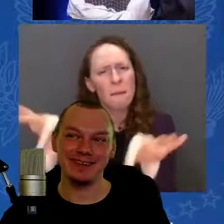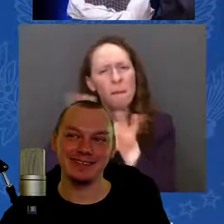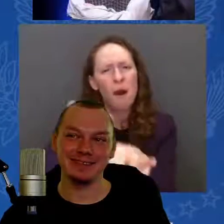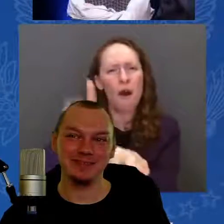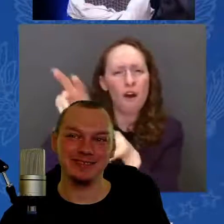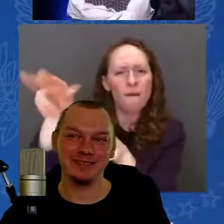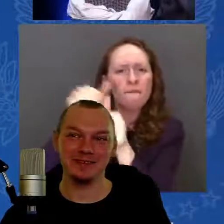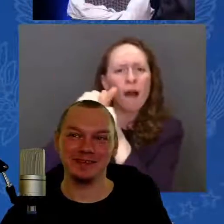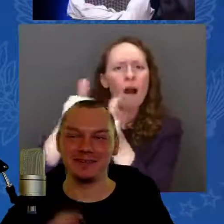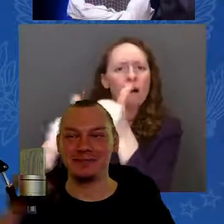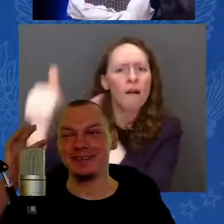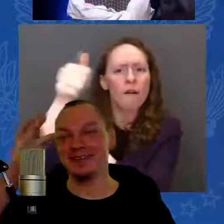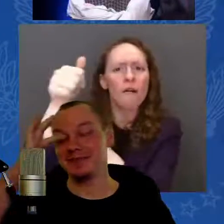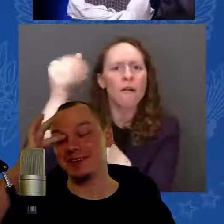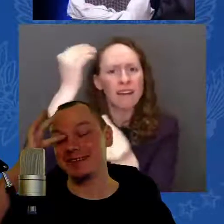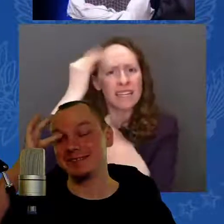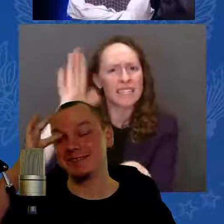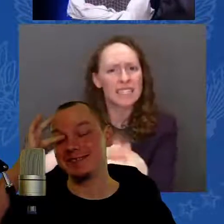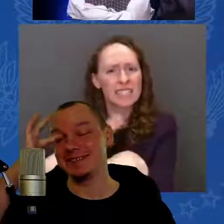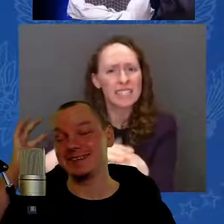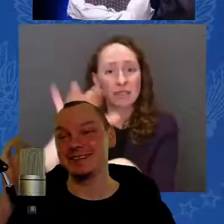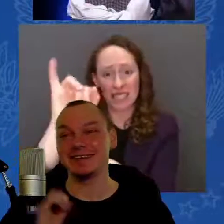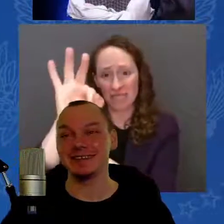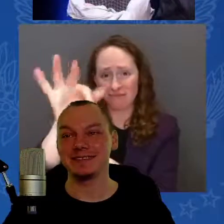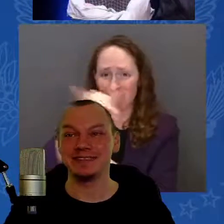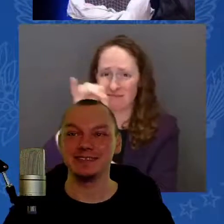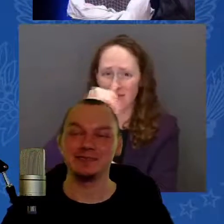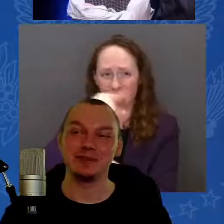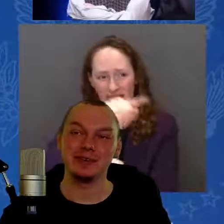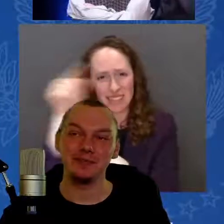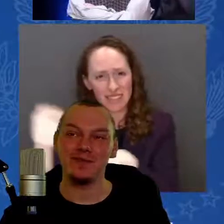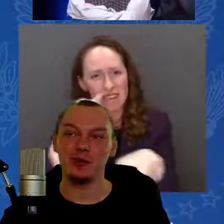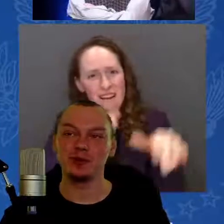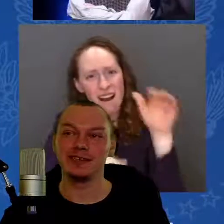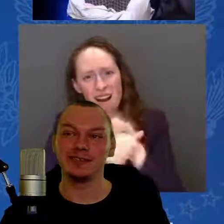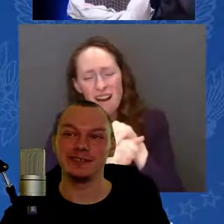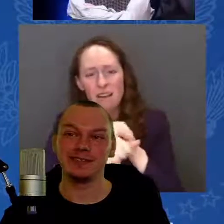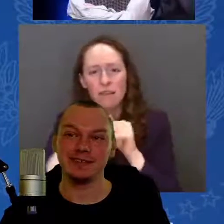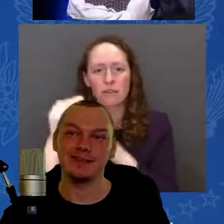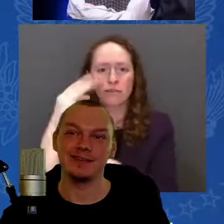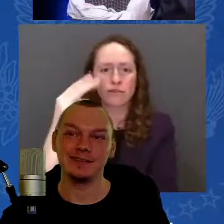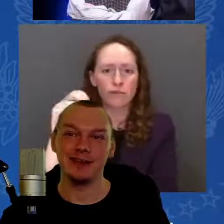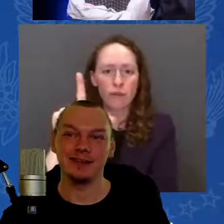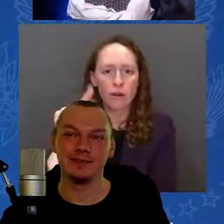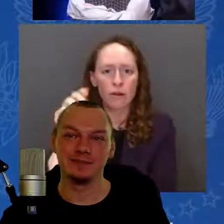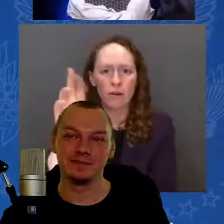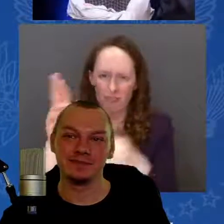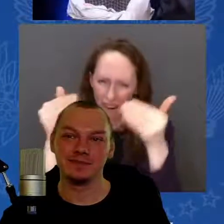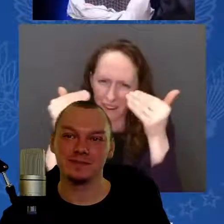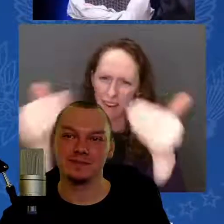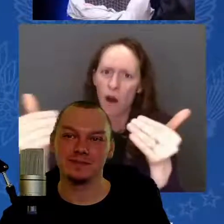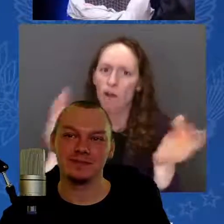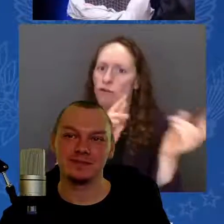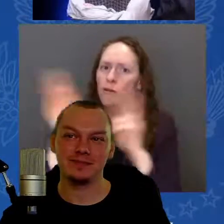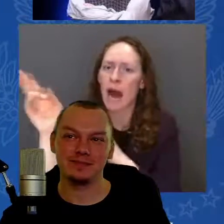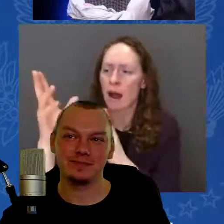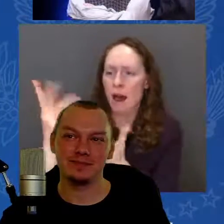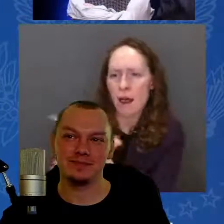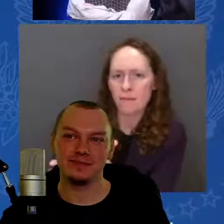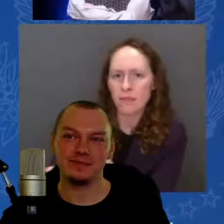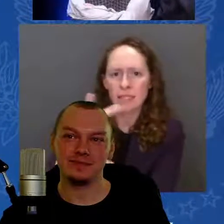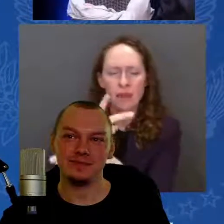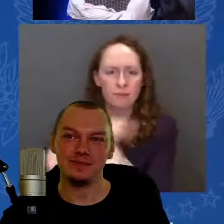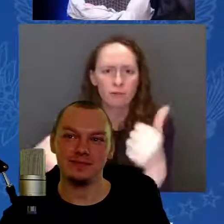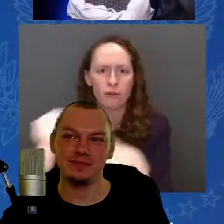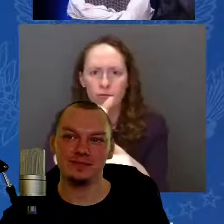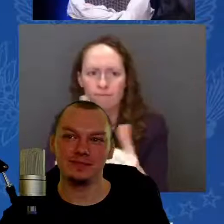man, why is this speech so long? Why do they write his speeches like that? They should just make it about 4 sentences and call it a day. And Amory